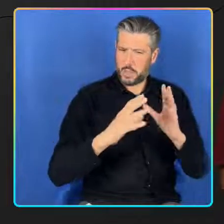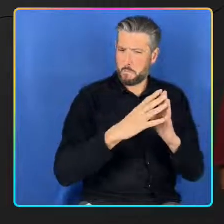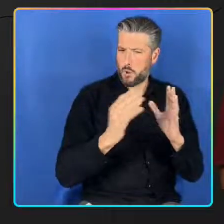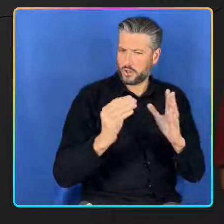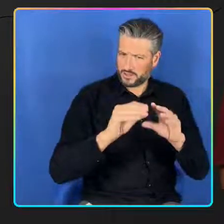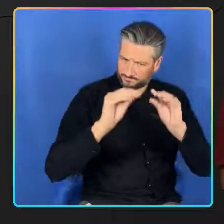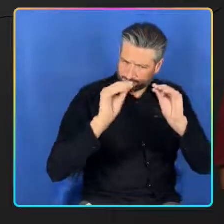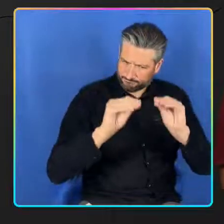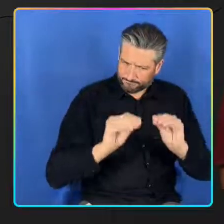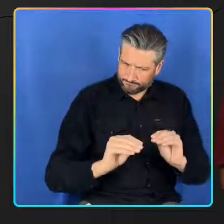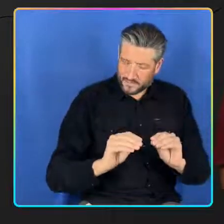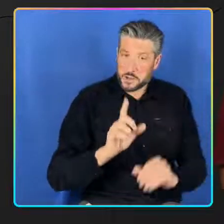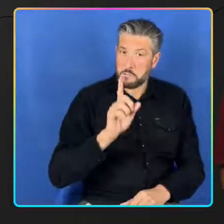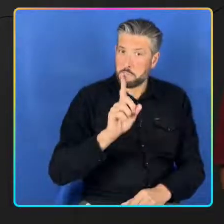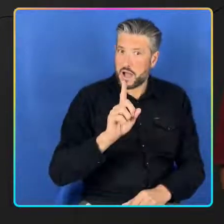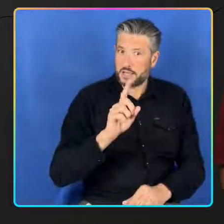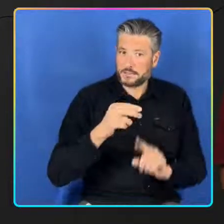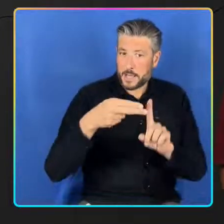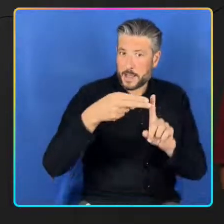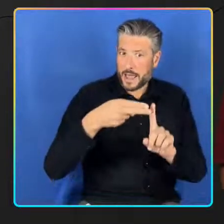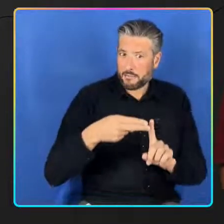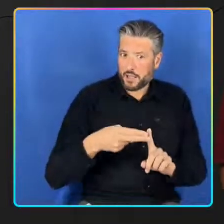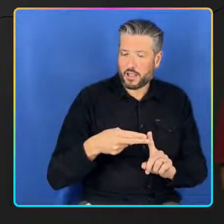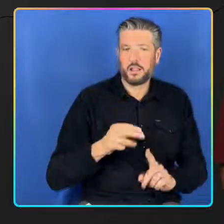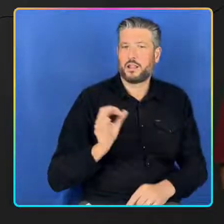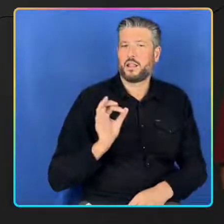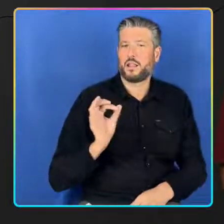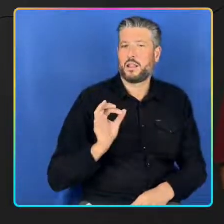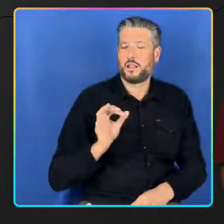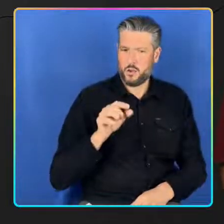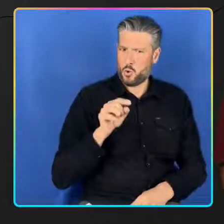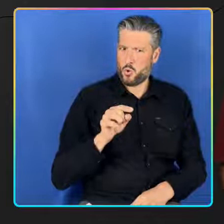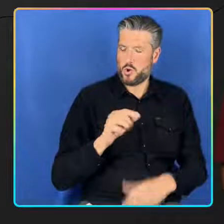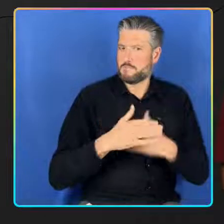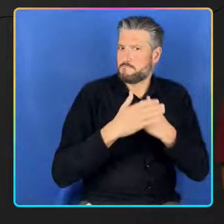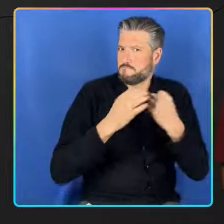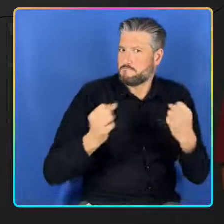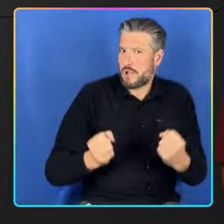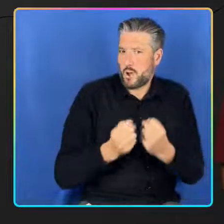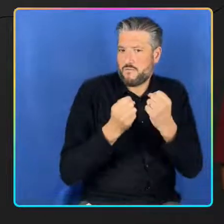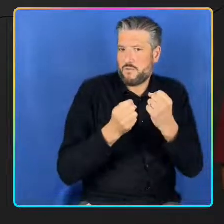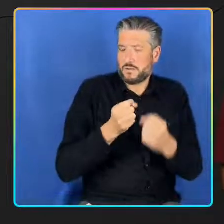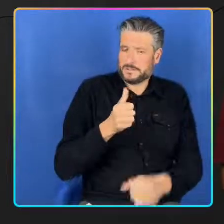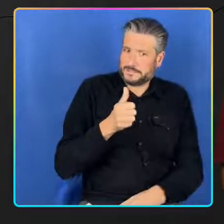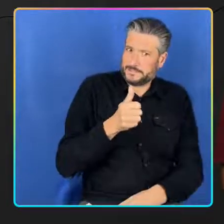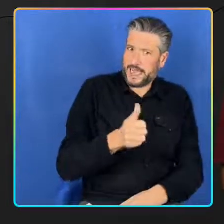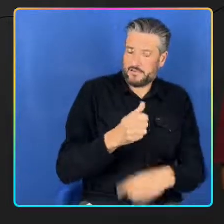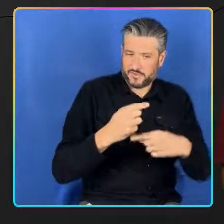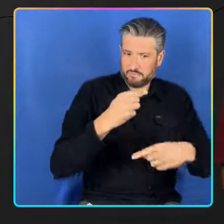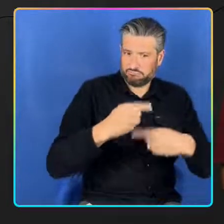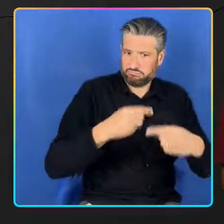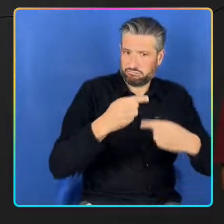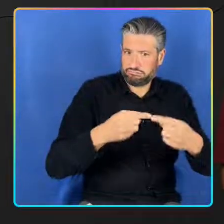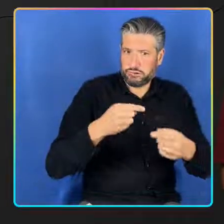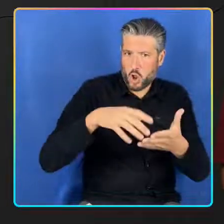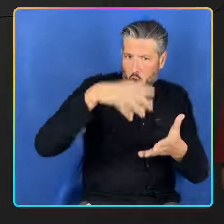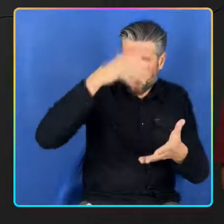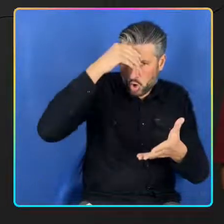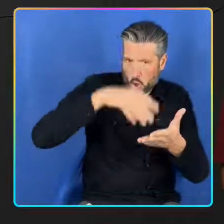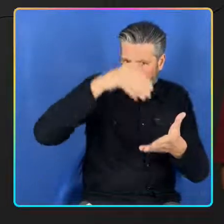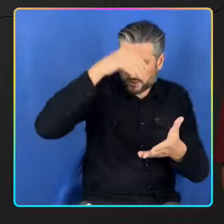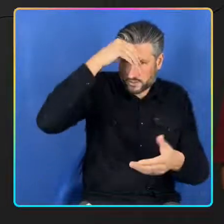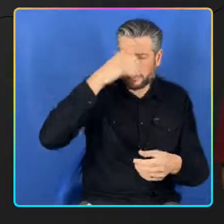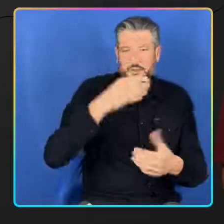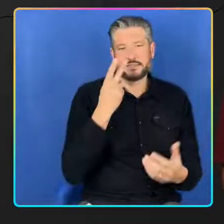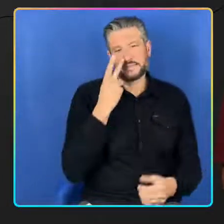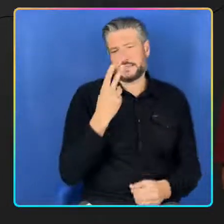label all of the data is extremely powerful and is going to lead to some of the most impressive models that we've ever seen. In fact, it already has. Like, you look at GPT-3, you